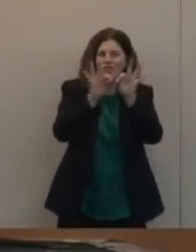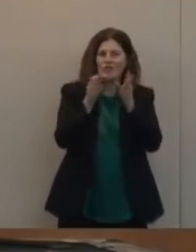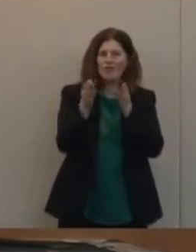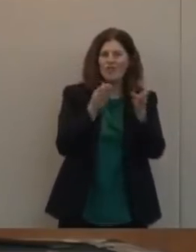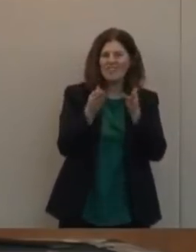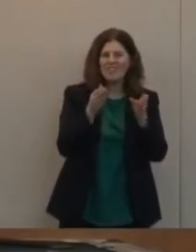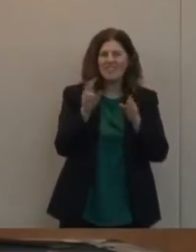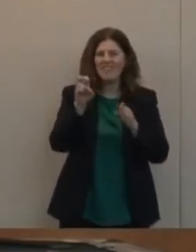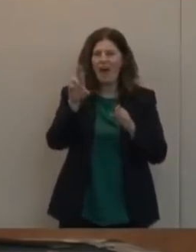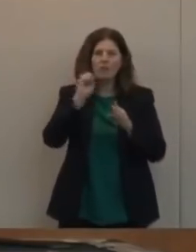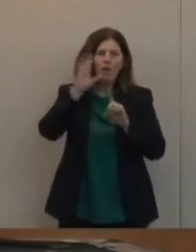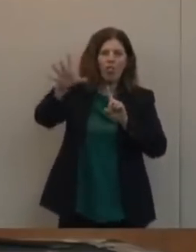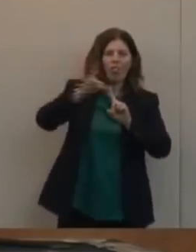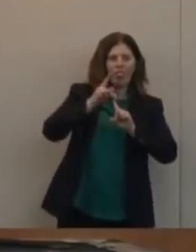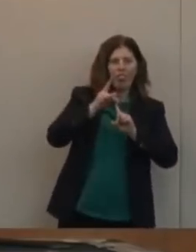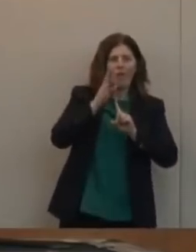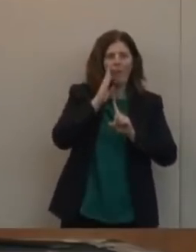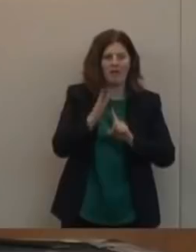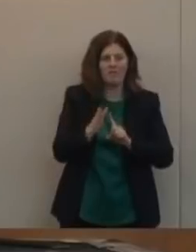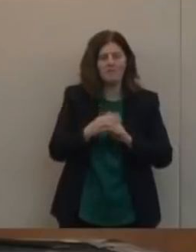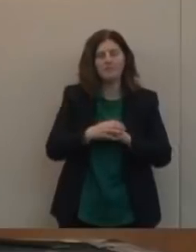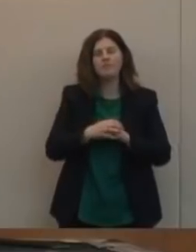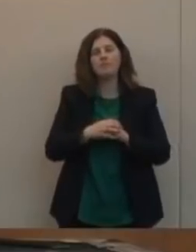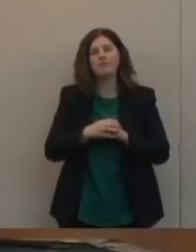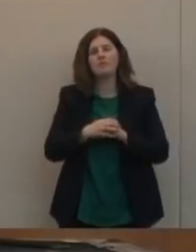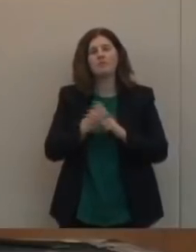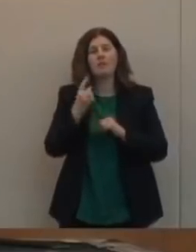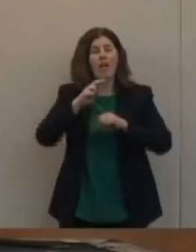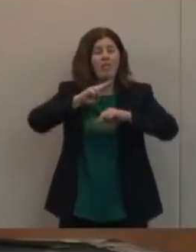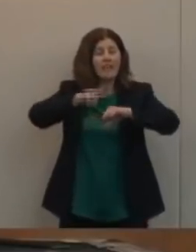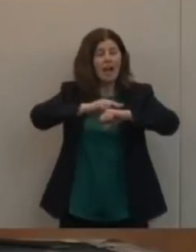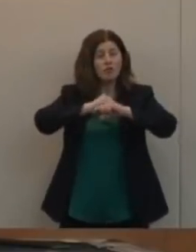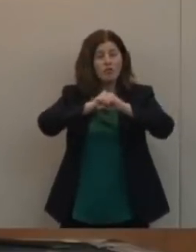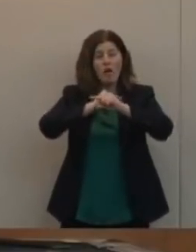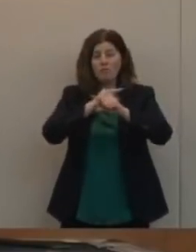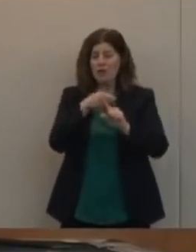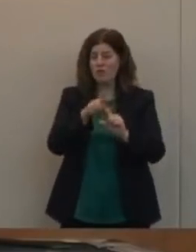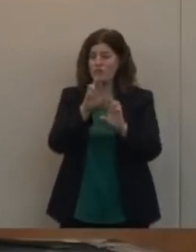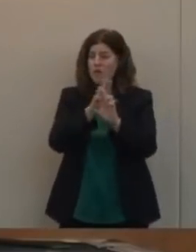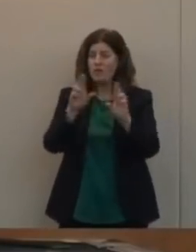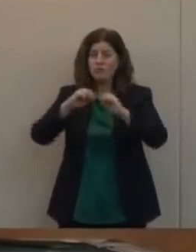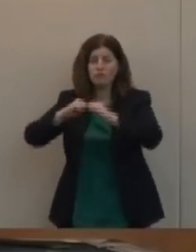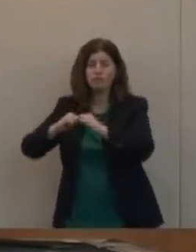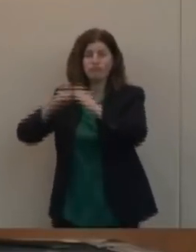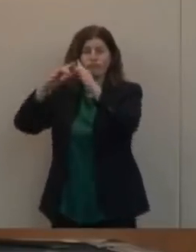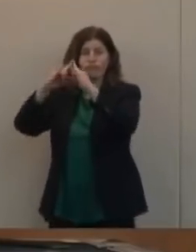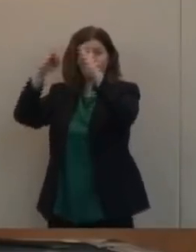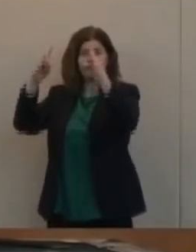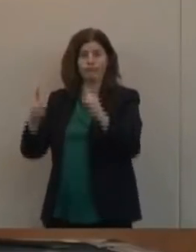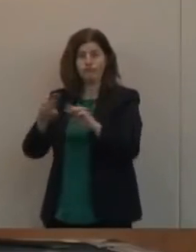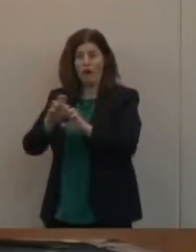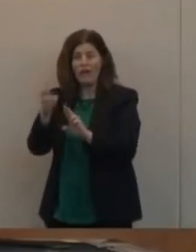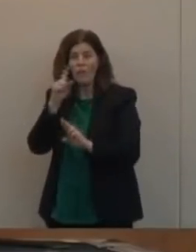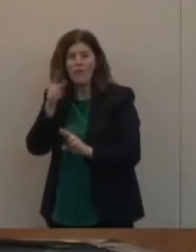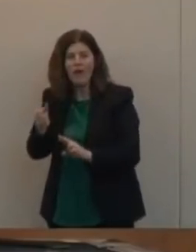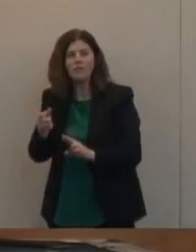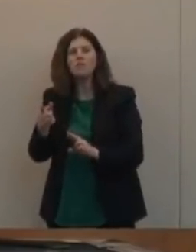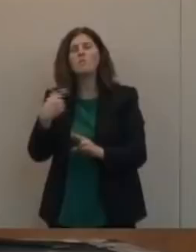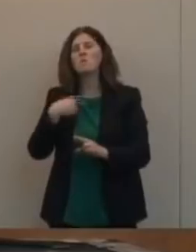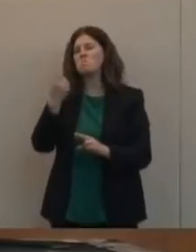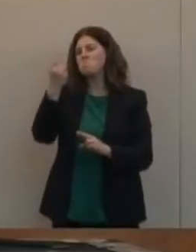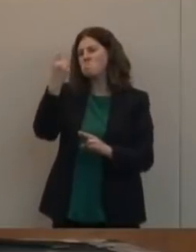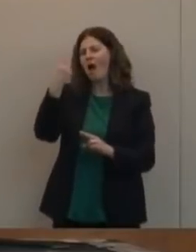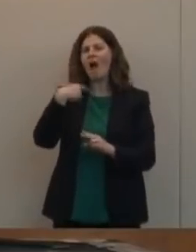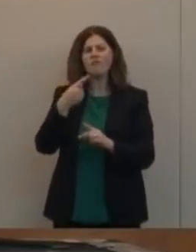and benefits. So we're clear. The National Guard is ready to stand those up. So we've gotten, as I understand it, the